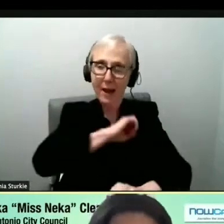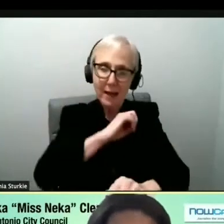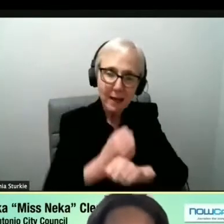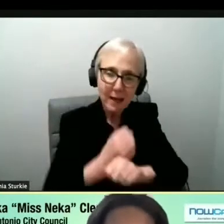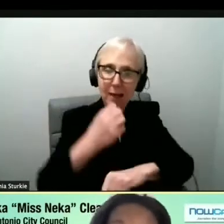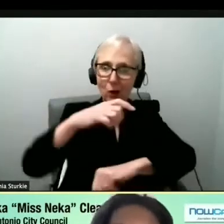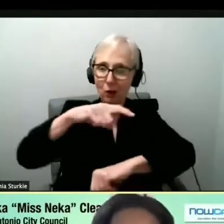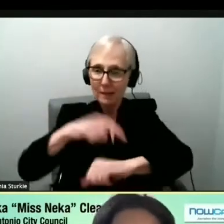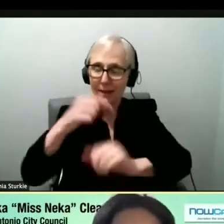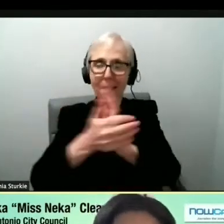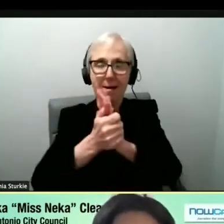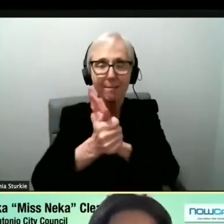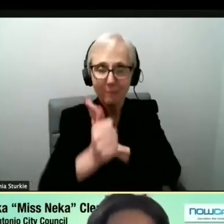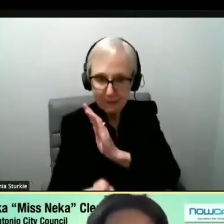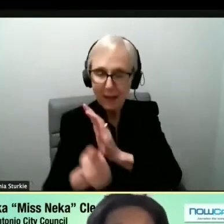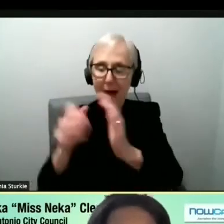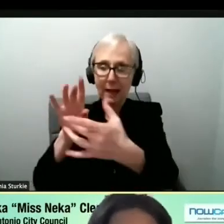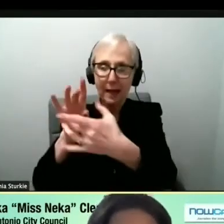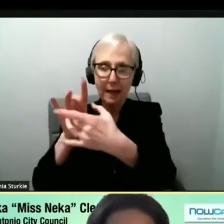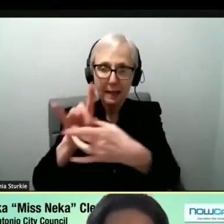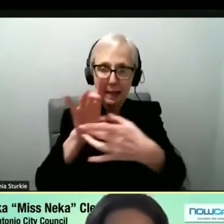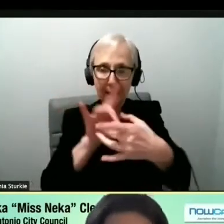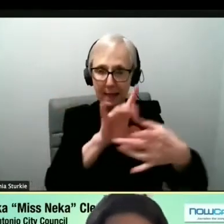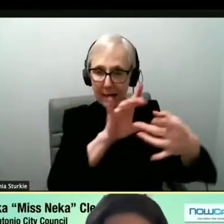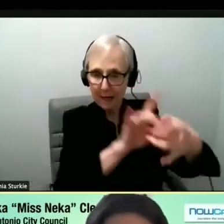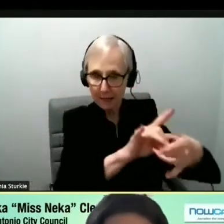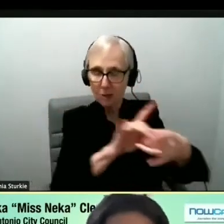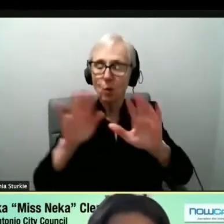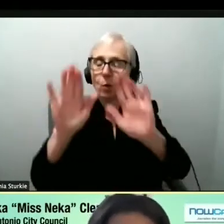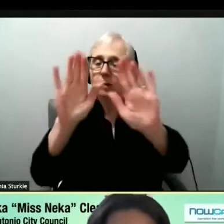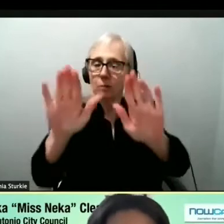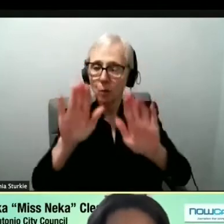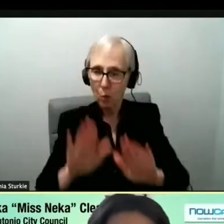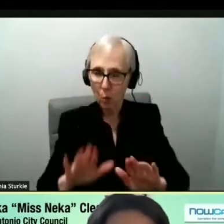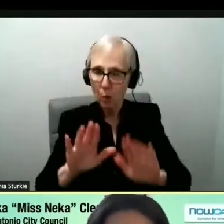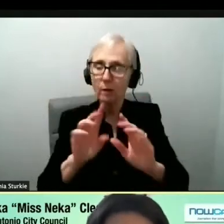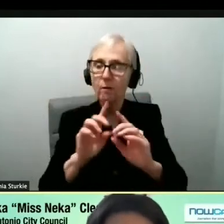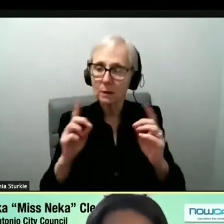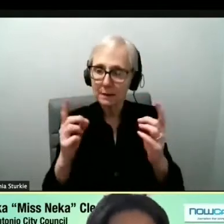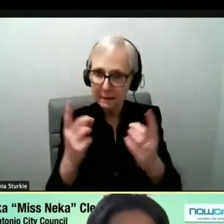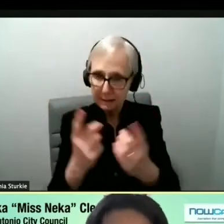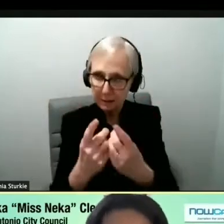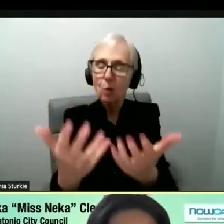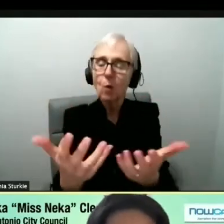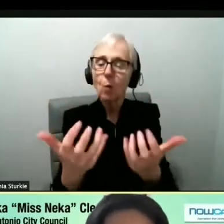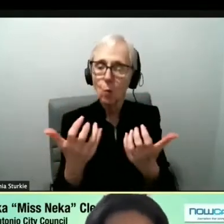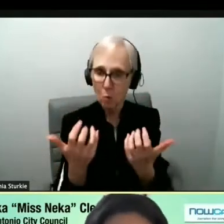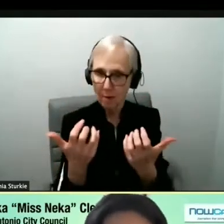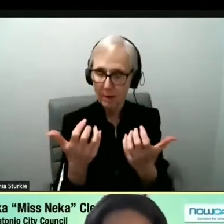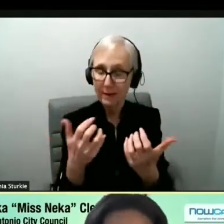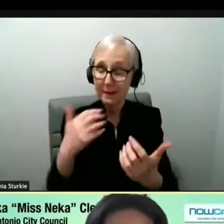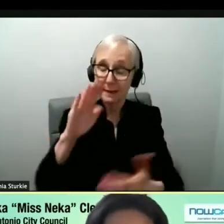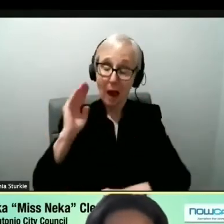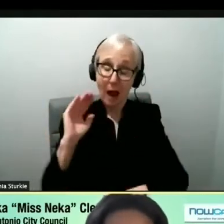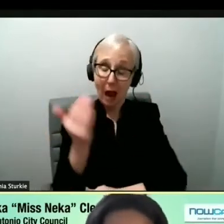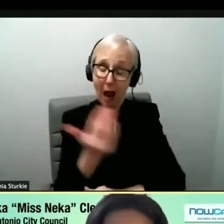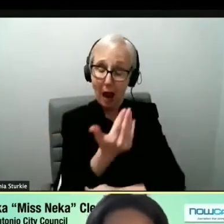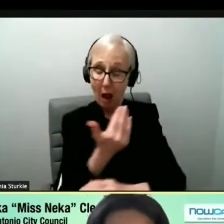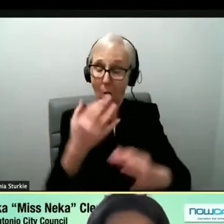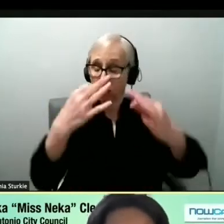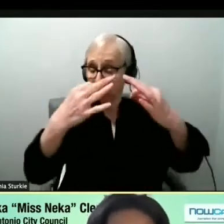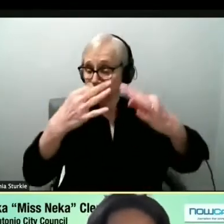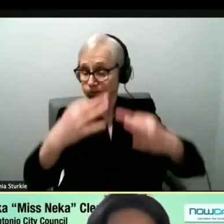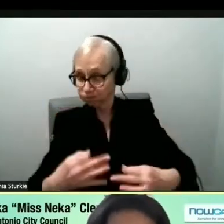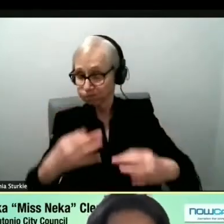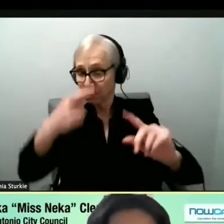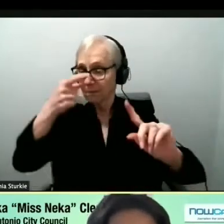time, talents, and connections so we can be the great district that we want to be. It's up to us to do the things that we want